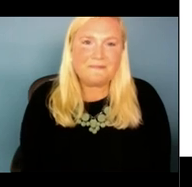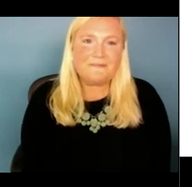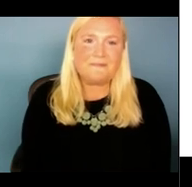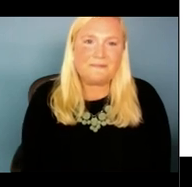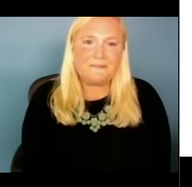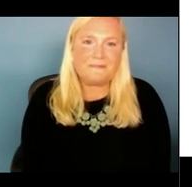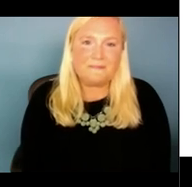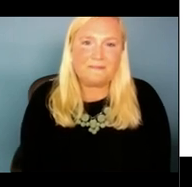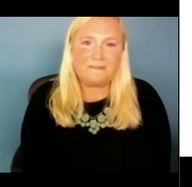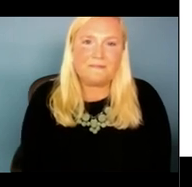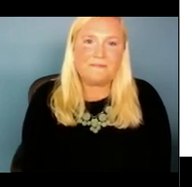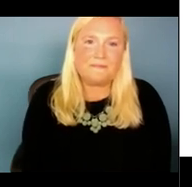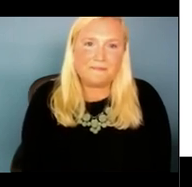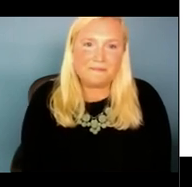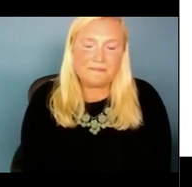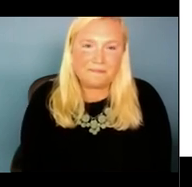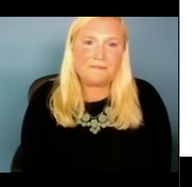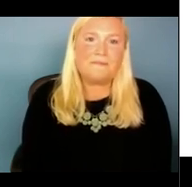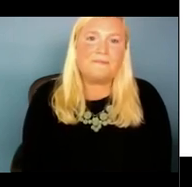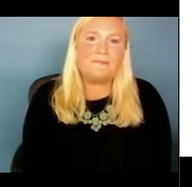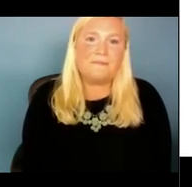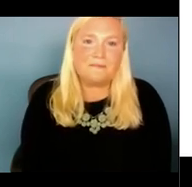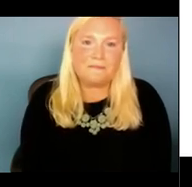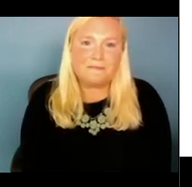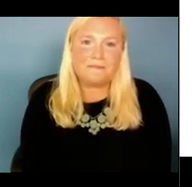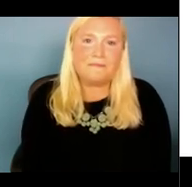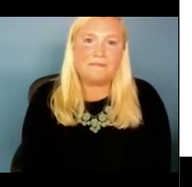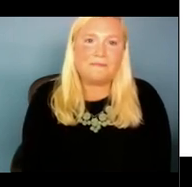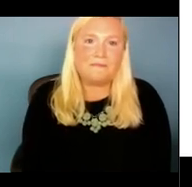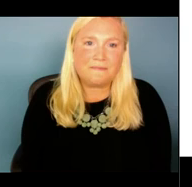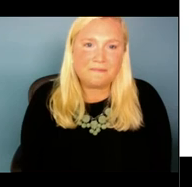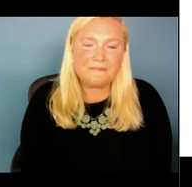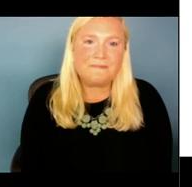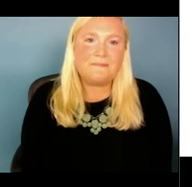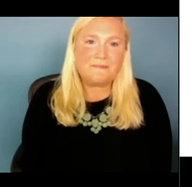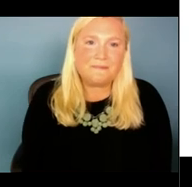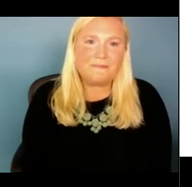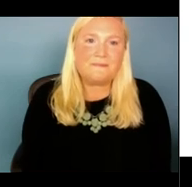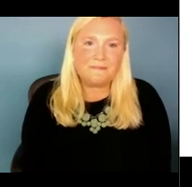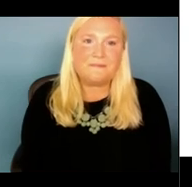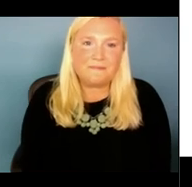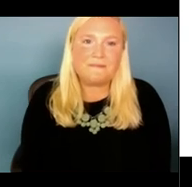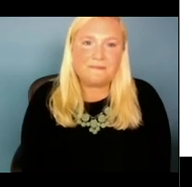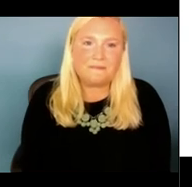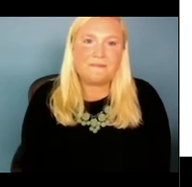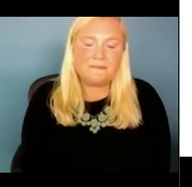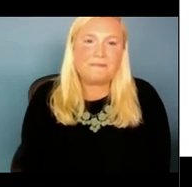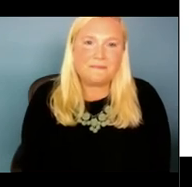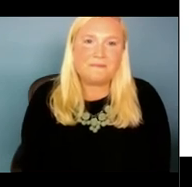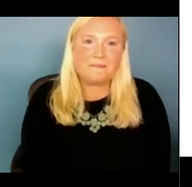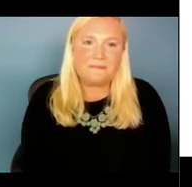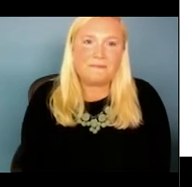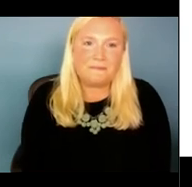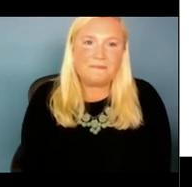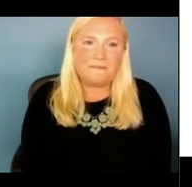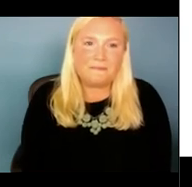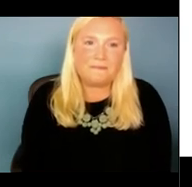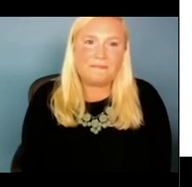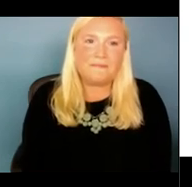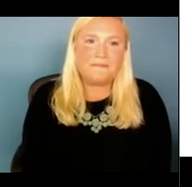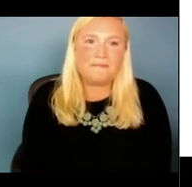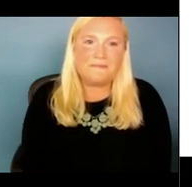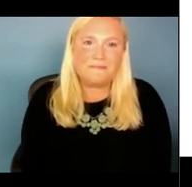stuttering and open about it, and if we convey to the child that there's nothing to fear here, there's nothing to feel bad about, then that